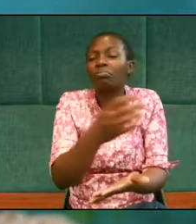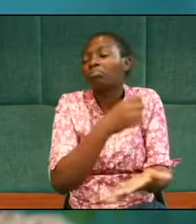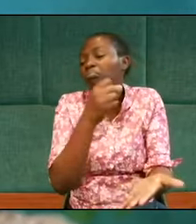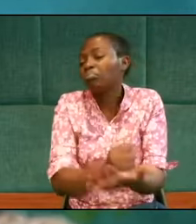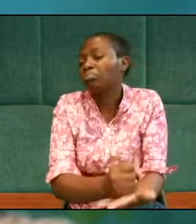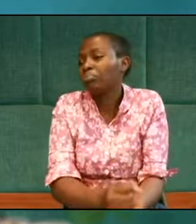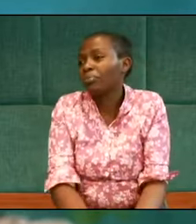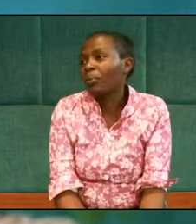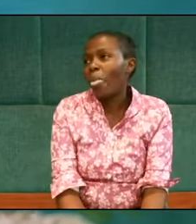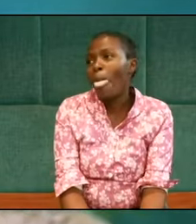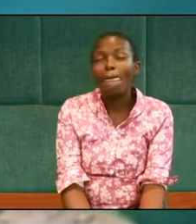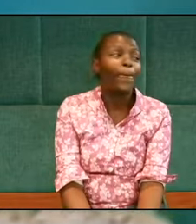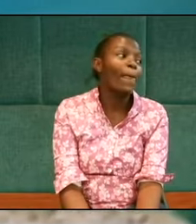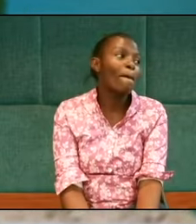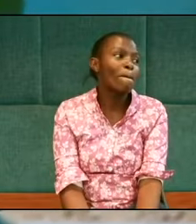Right?